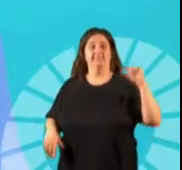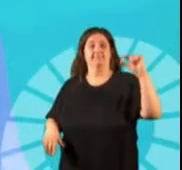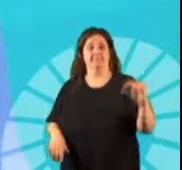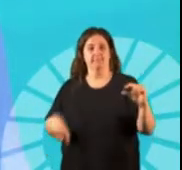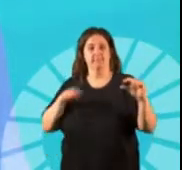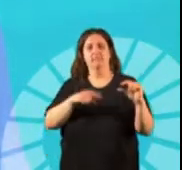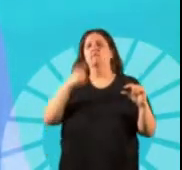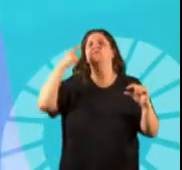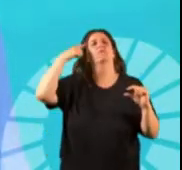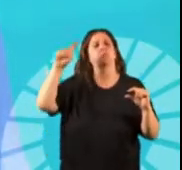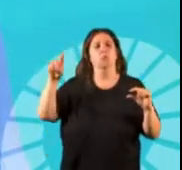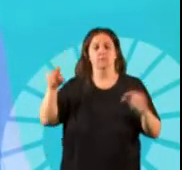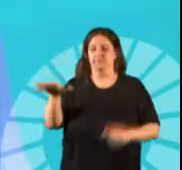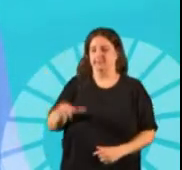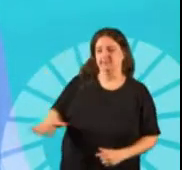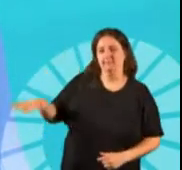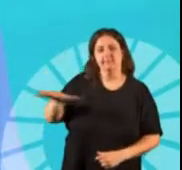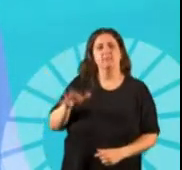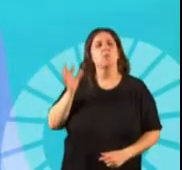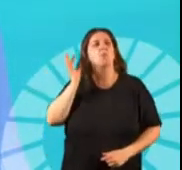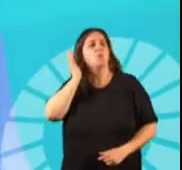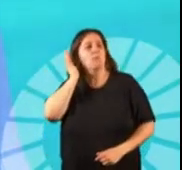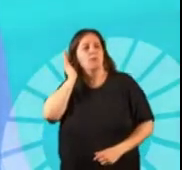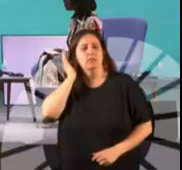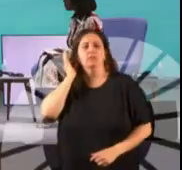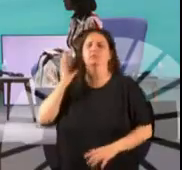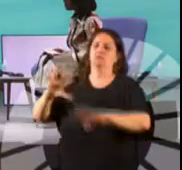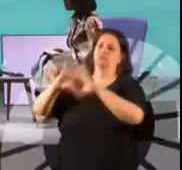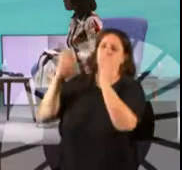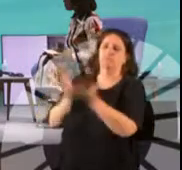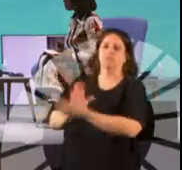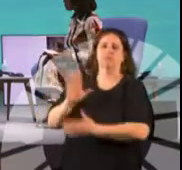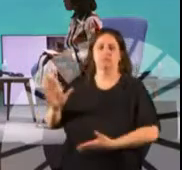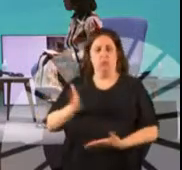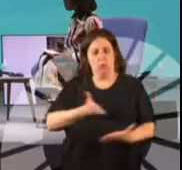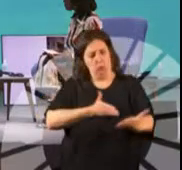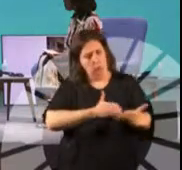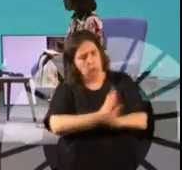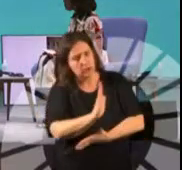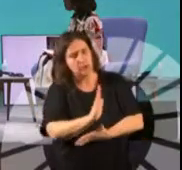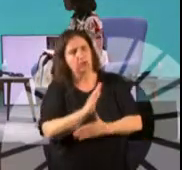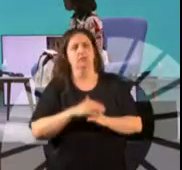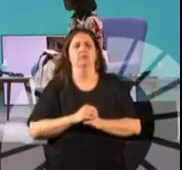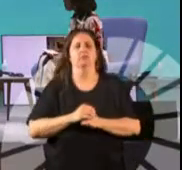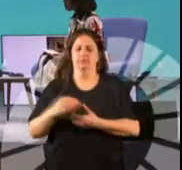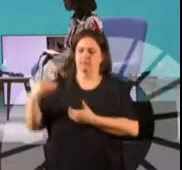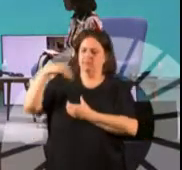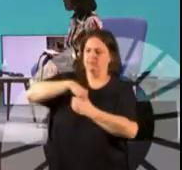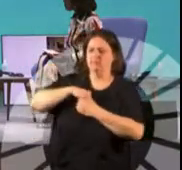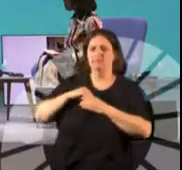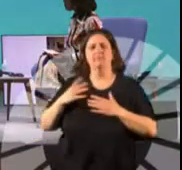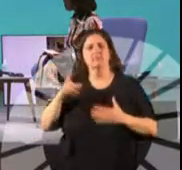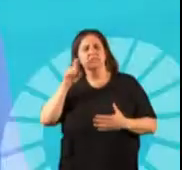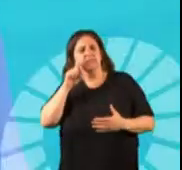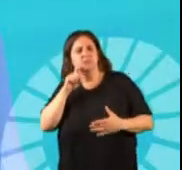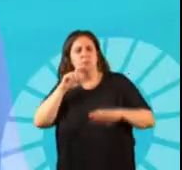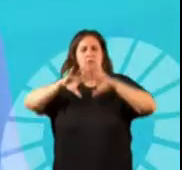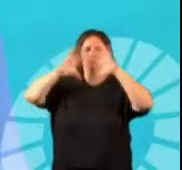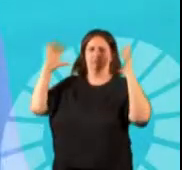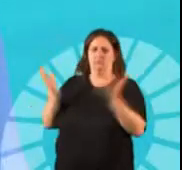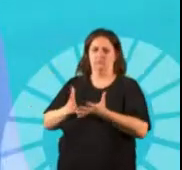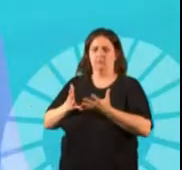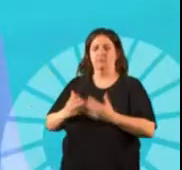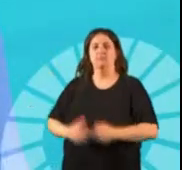Development Finance Institution has committed to increasing its investments to bridge the digital gender gap to 50 million